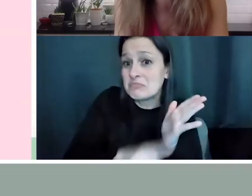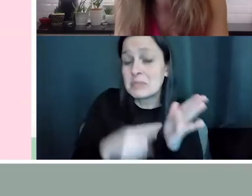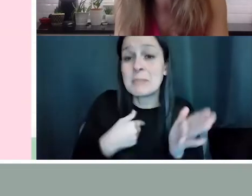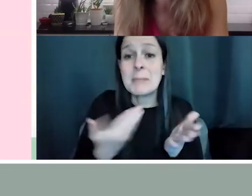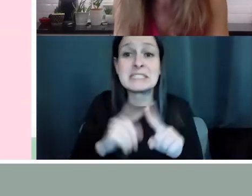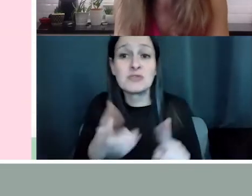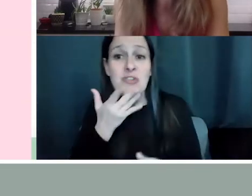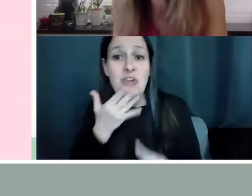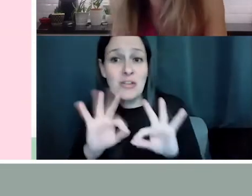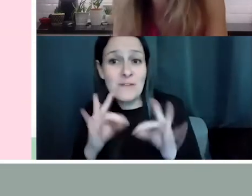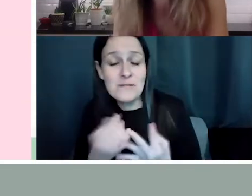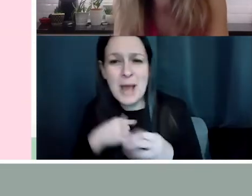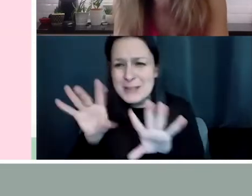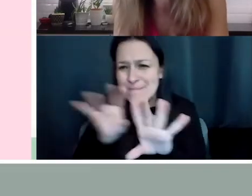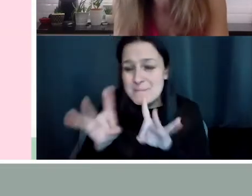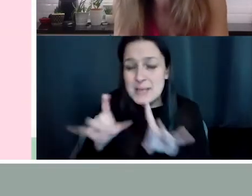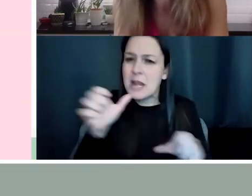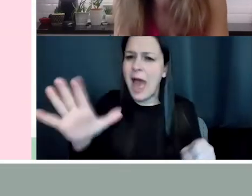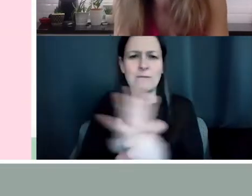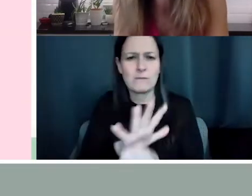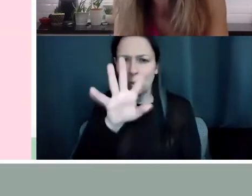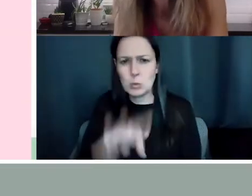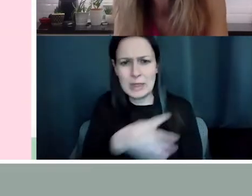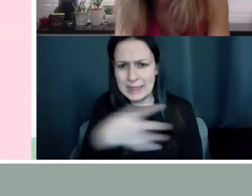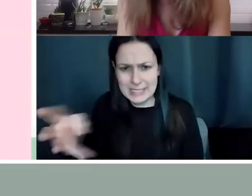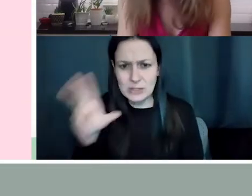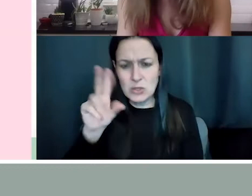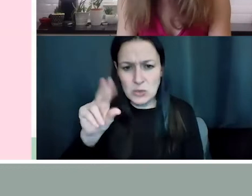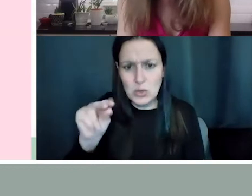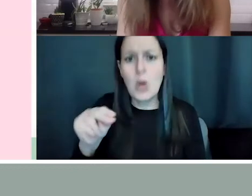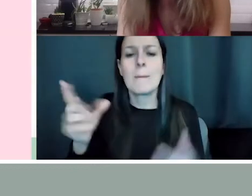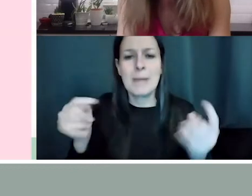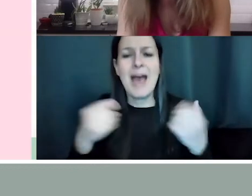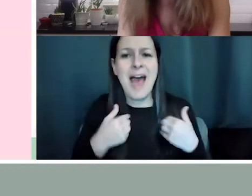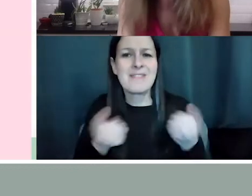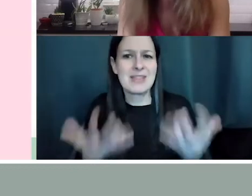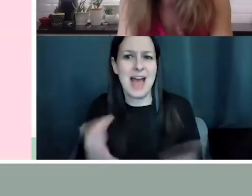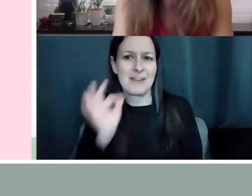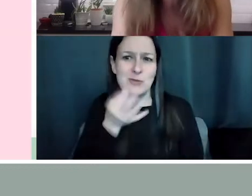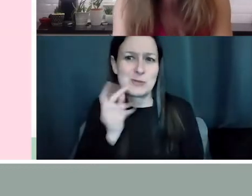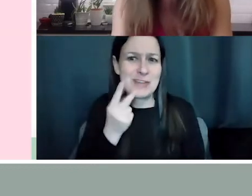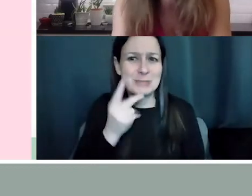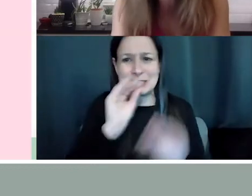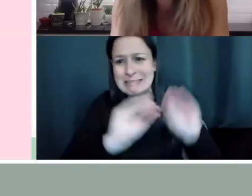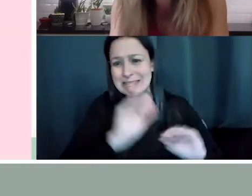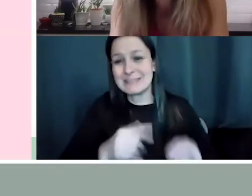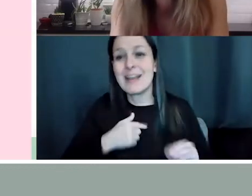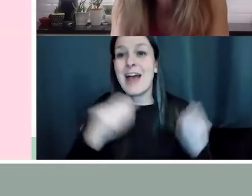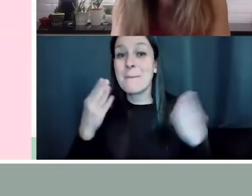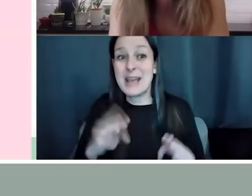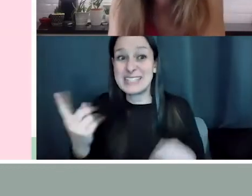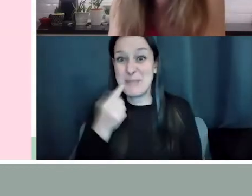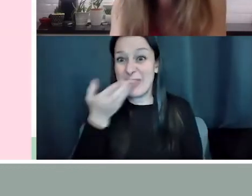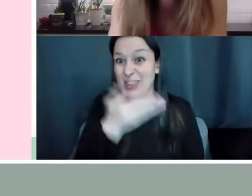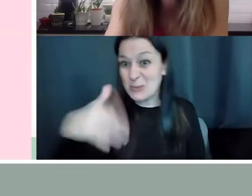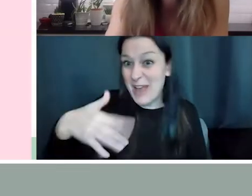family. So it's not a complete list, but I tried to think of as many fruits and vegetables as possible. And I bet there's something in here that you've never